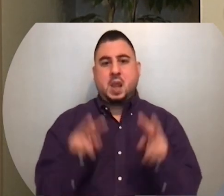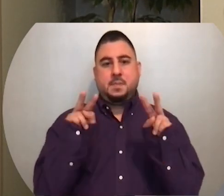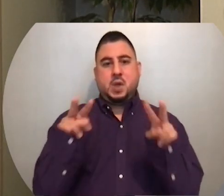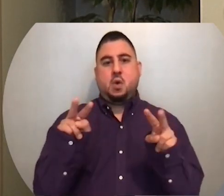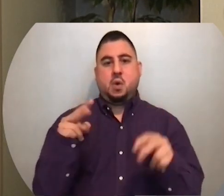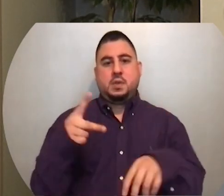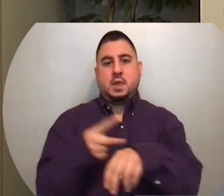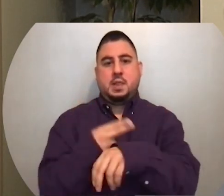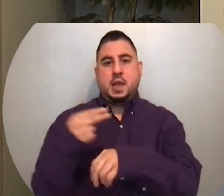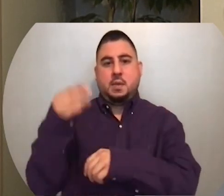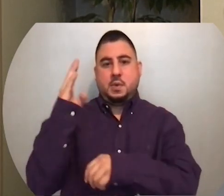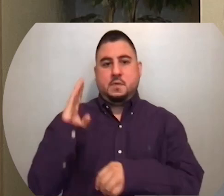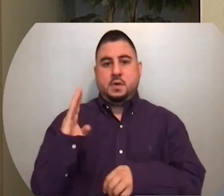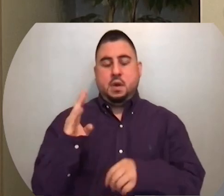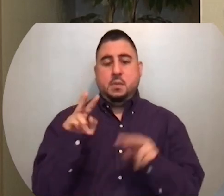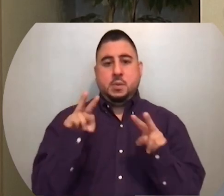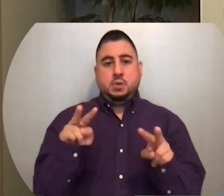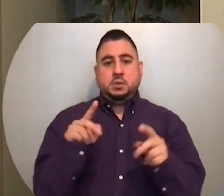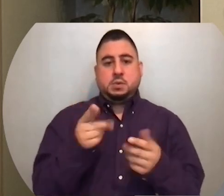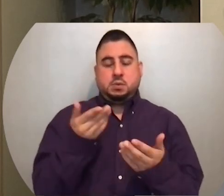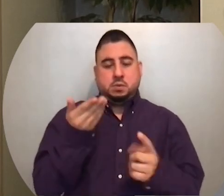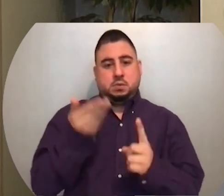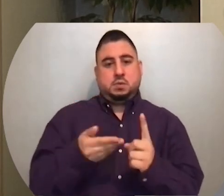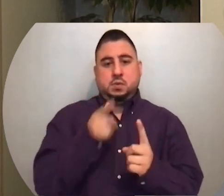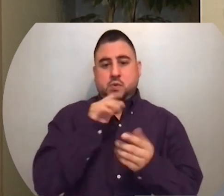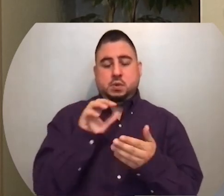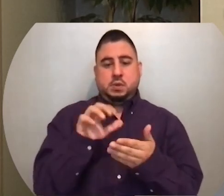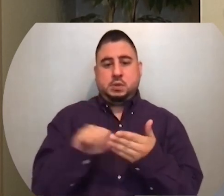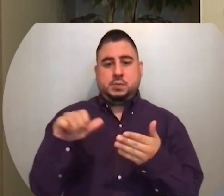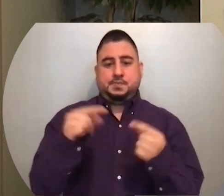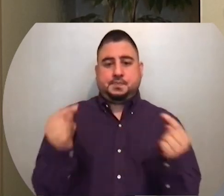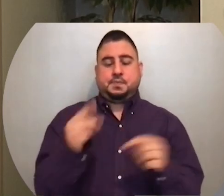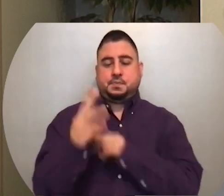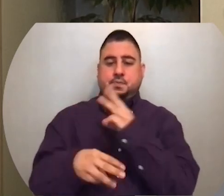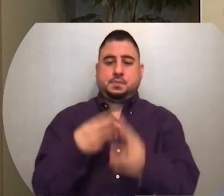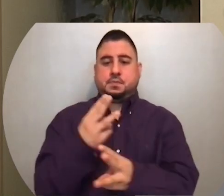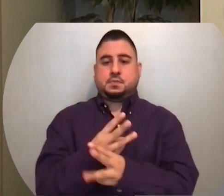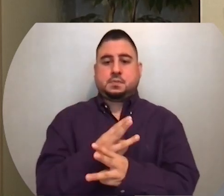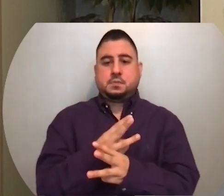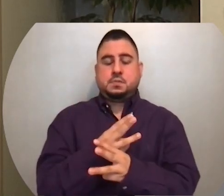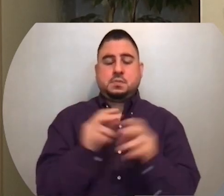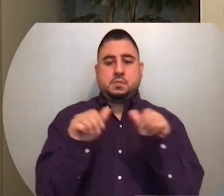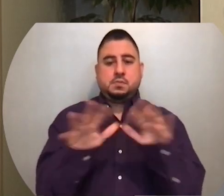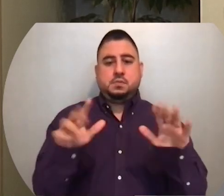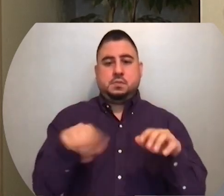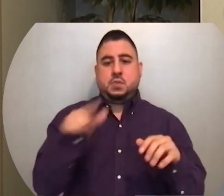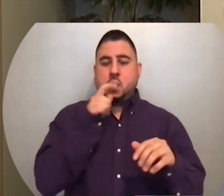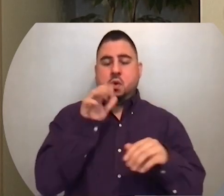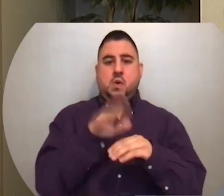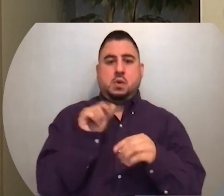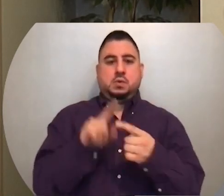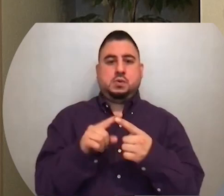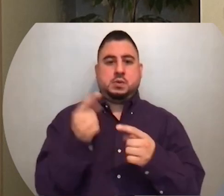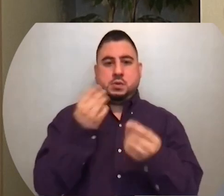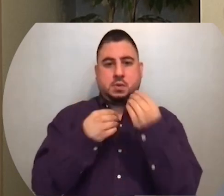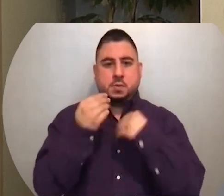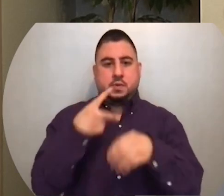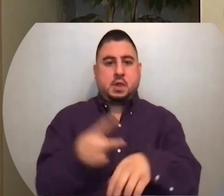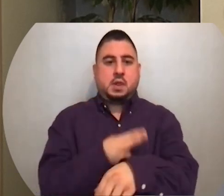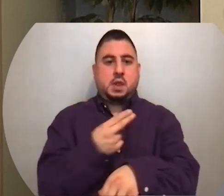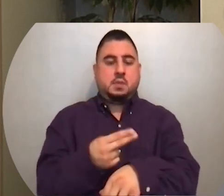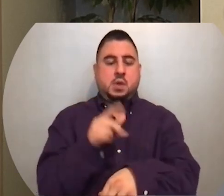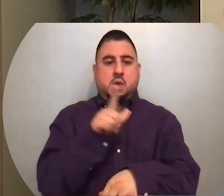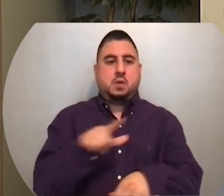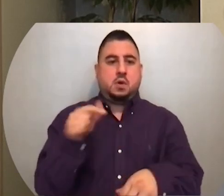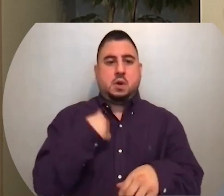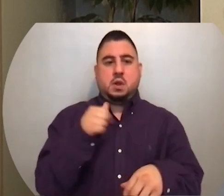Behold the Lamb of God. Behold him who takes away the sins of the world. Blessed are those called to the supper of the